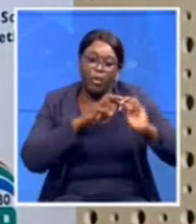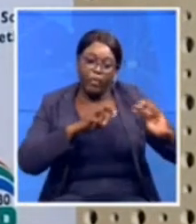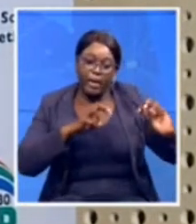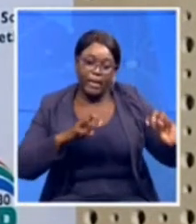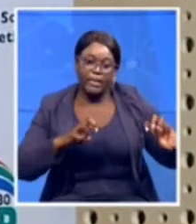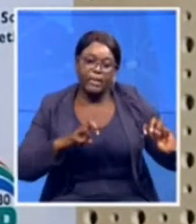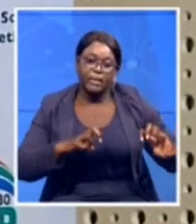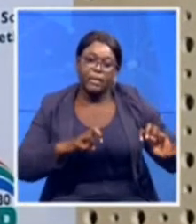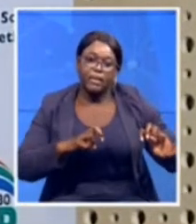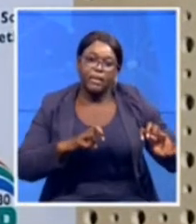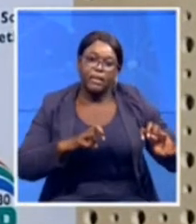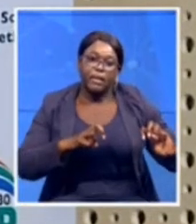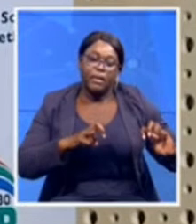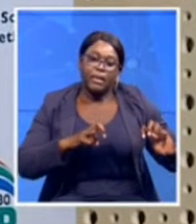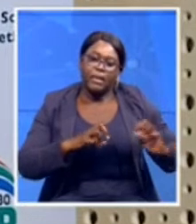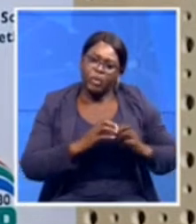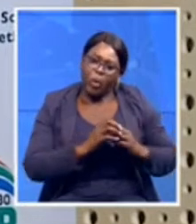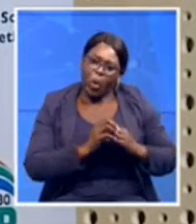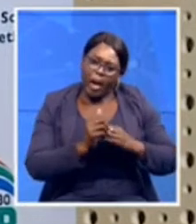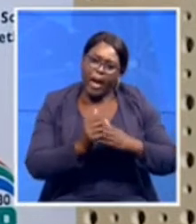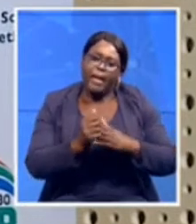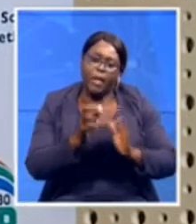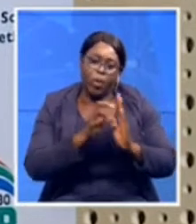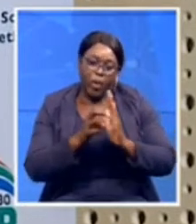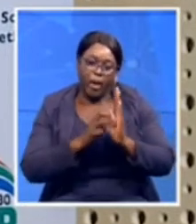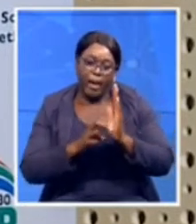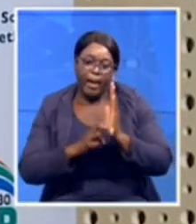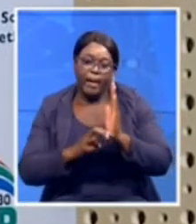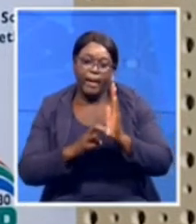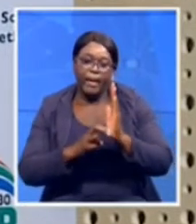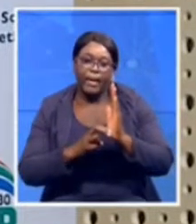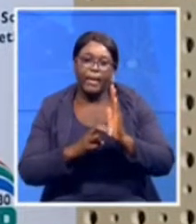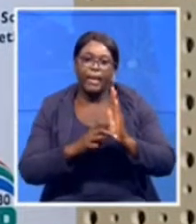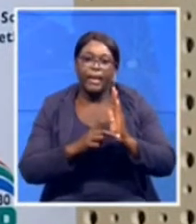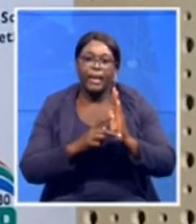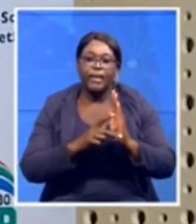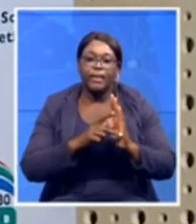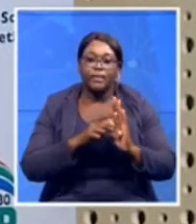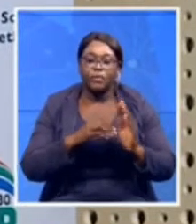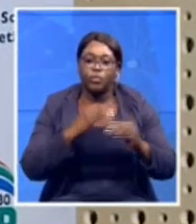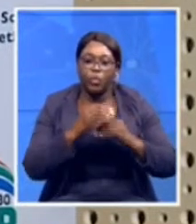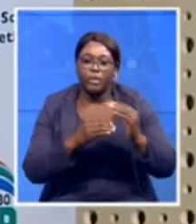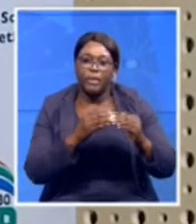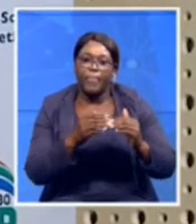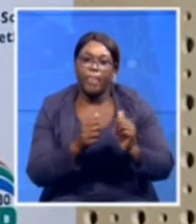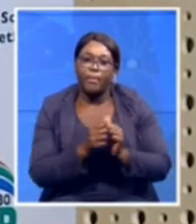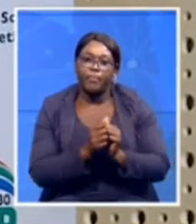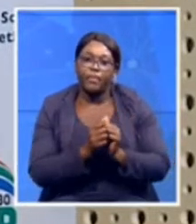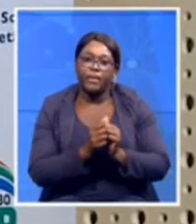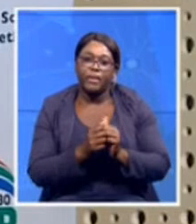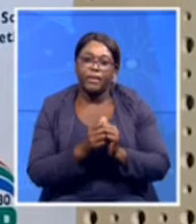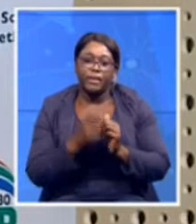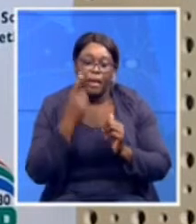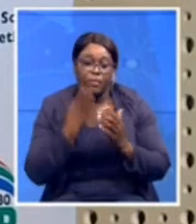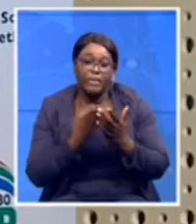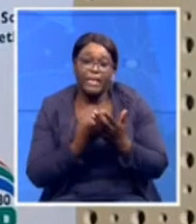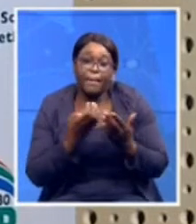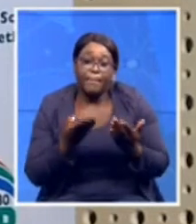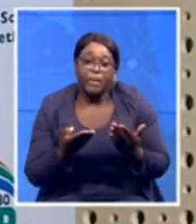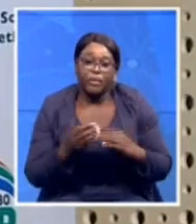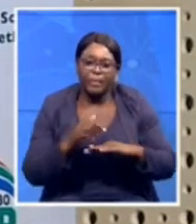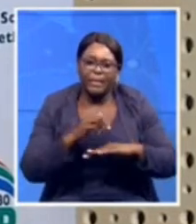making processes, the instruments won't be evidence-based. It will just be thumb-sucking. So there's a lot of work that we are going